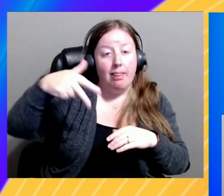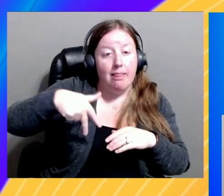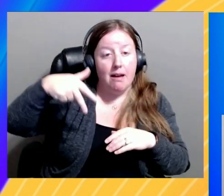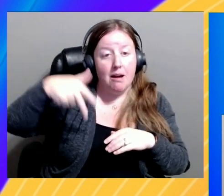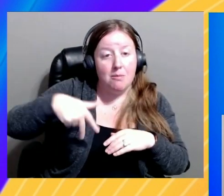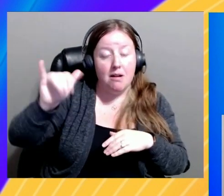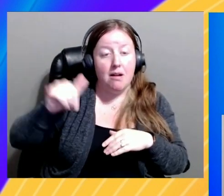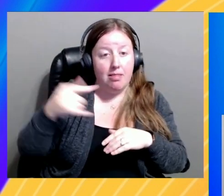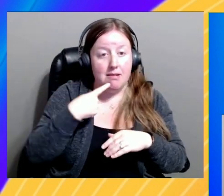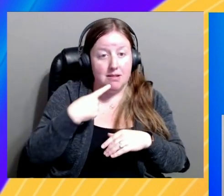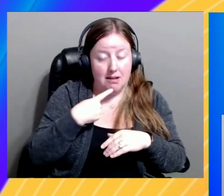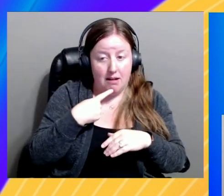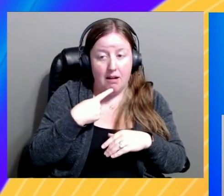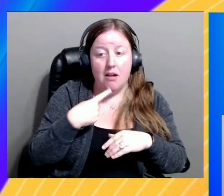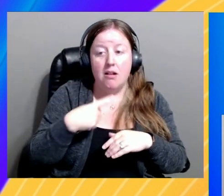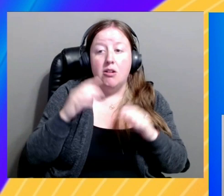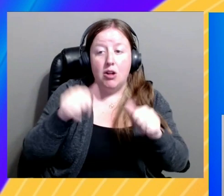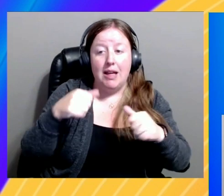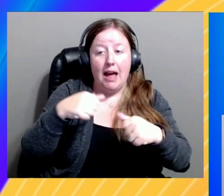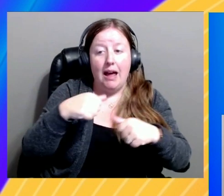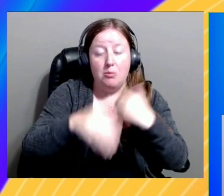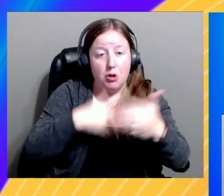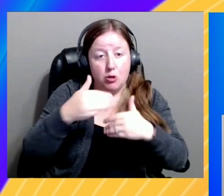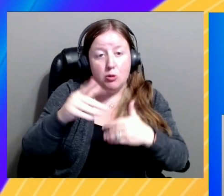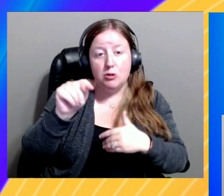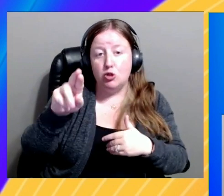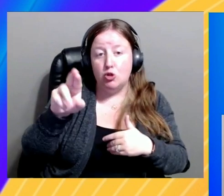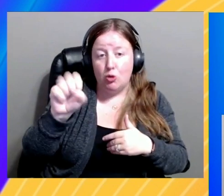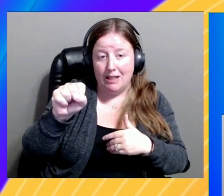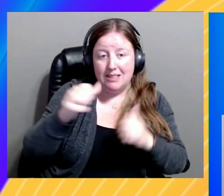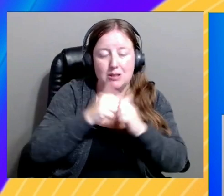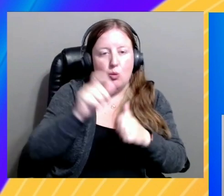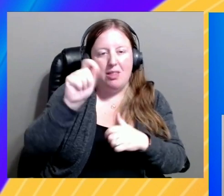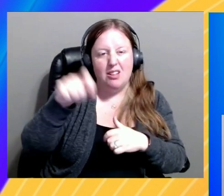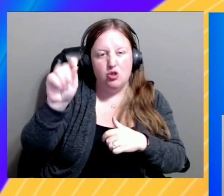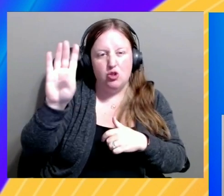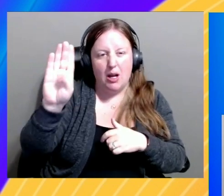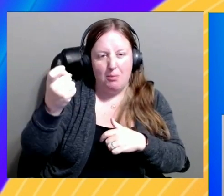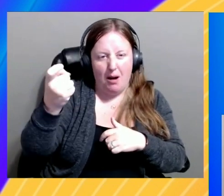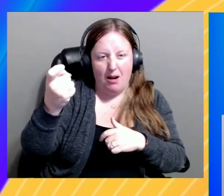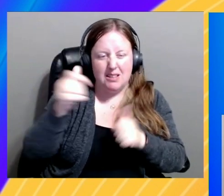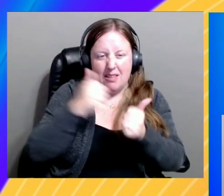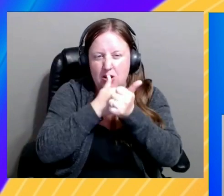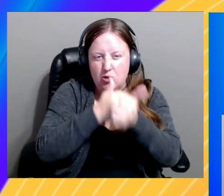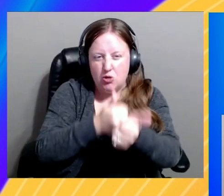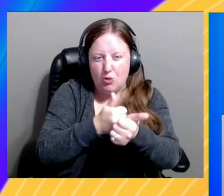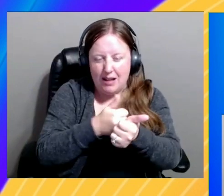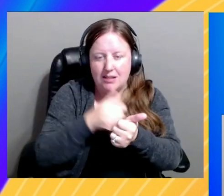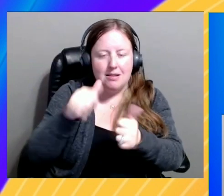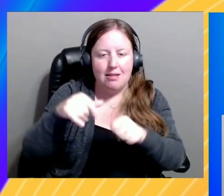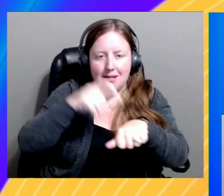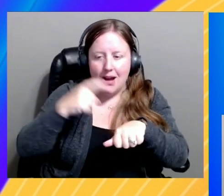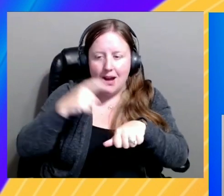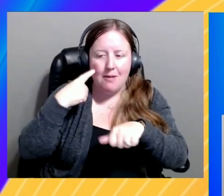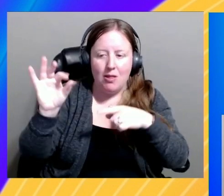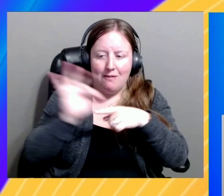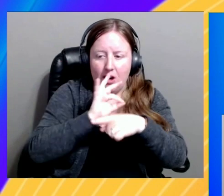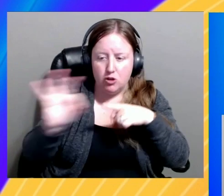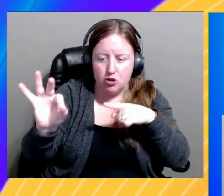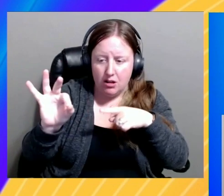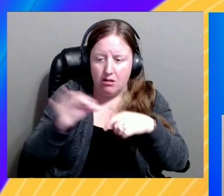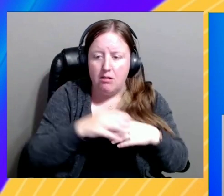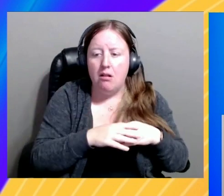can, produce traces just with a checkbox that kind of trace the invocation time of the function.